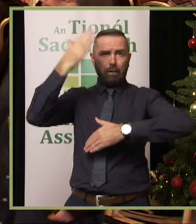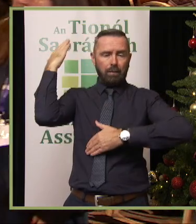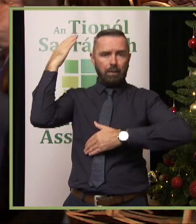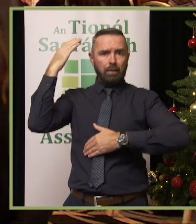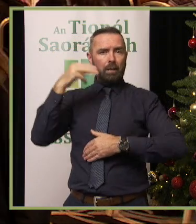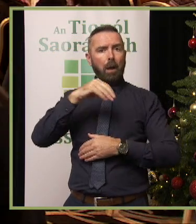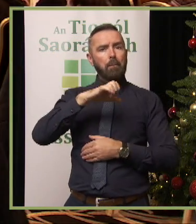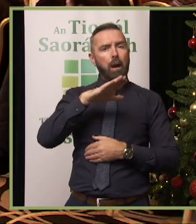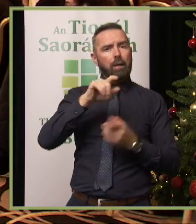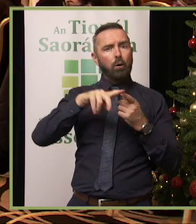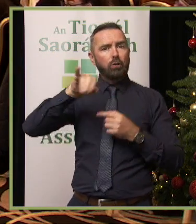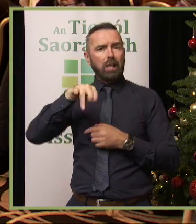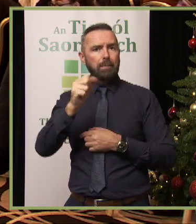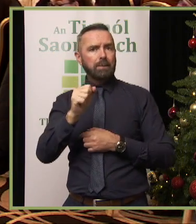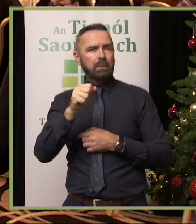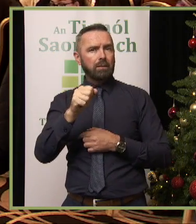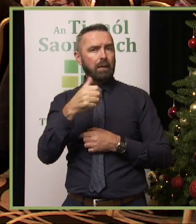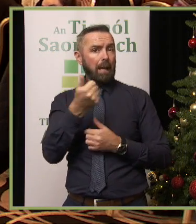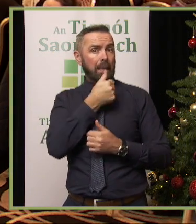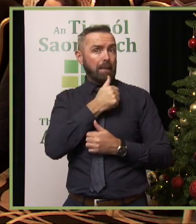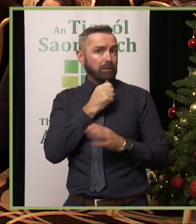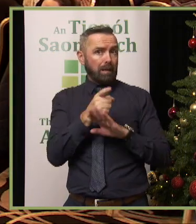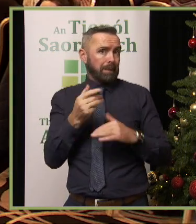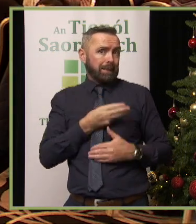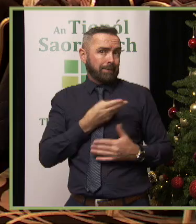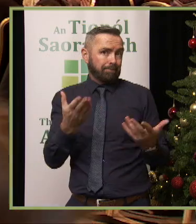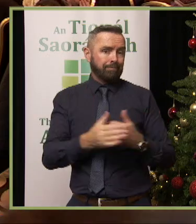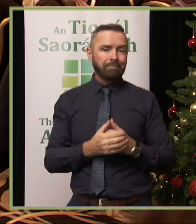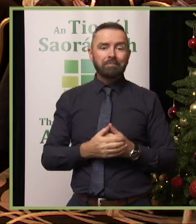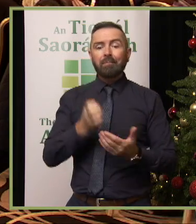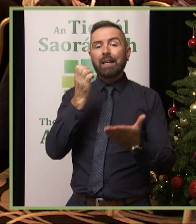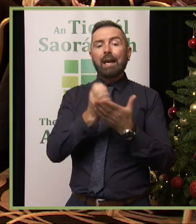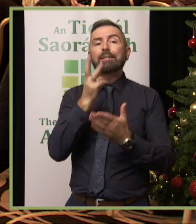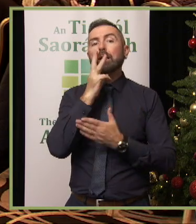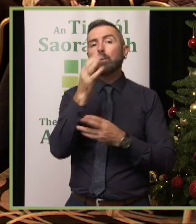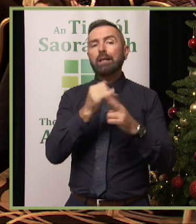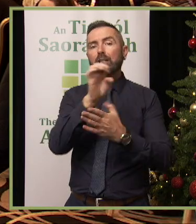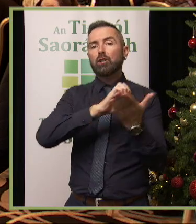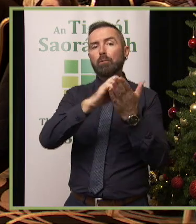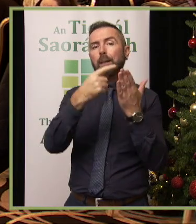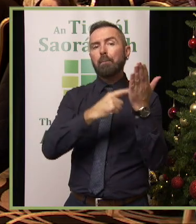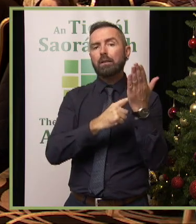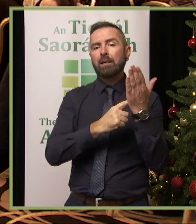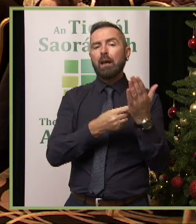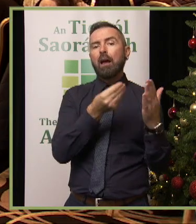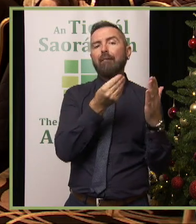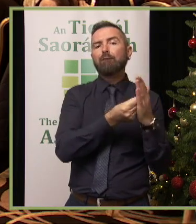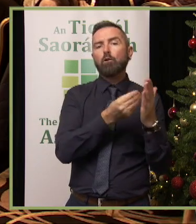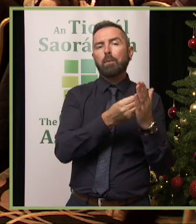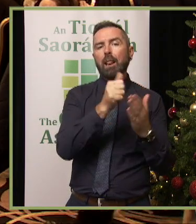Micheál or James, would you like to speak to that? So Micheál O'Brien, perhaps? I think the exact wording in the European policy is affordable